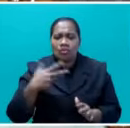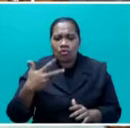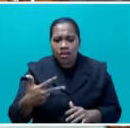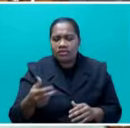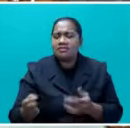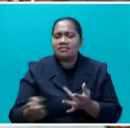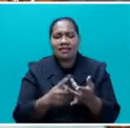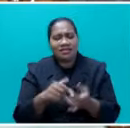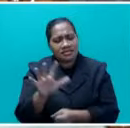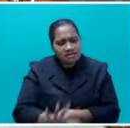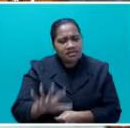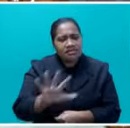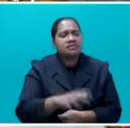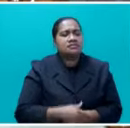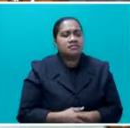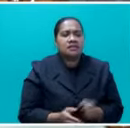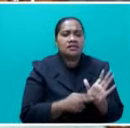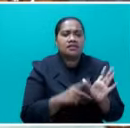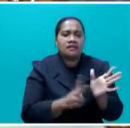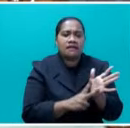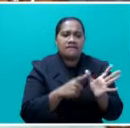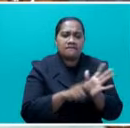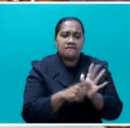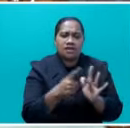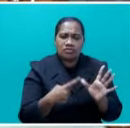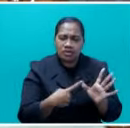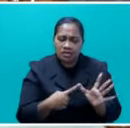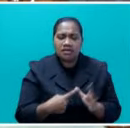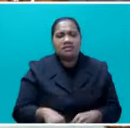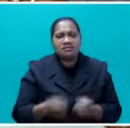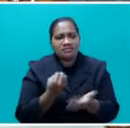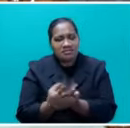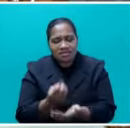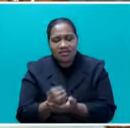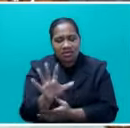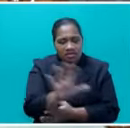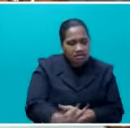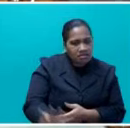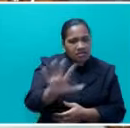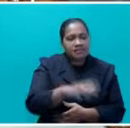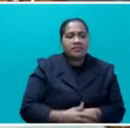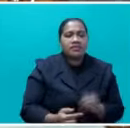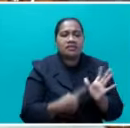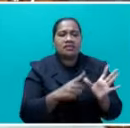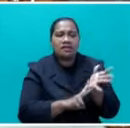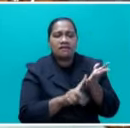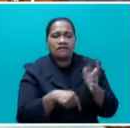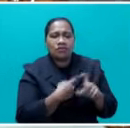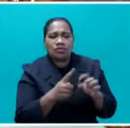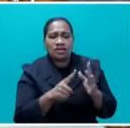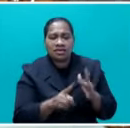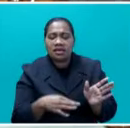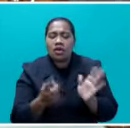Wailesi. Navaria, Savusavu town and nearby areas, Digicel with Wailesi. Davao Peak, Tavuki, Loveni